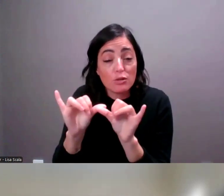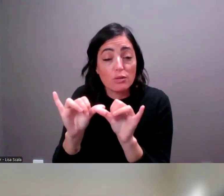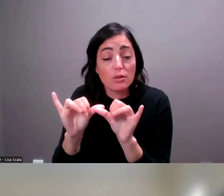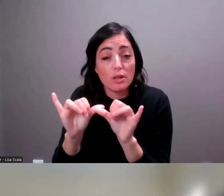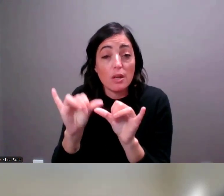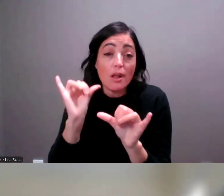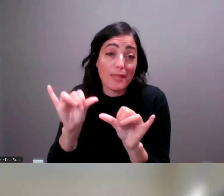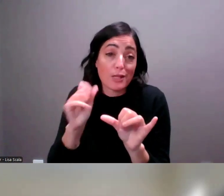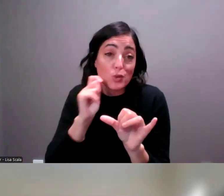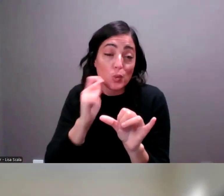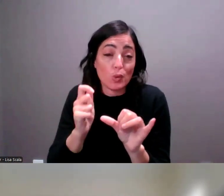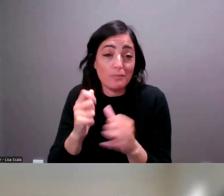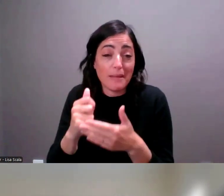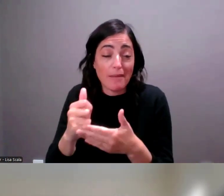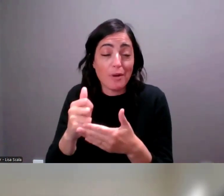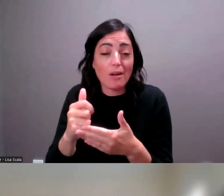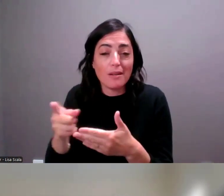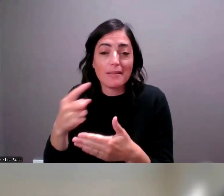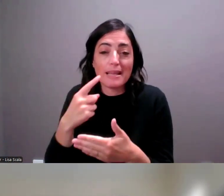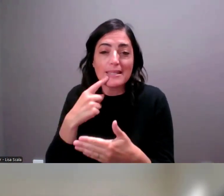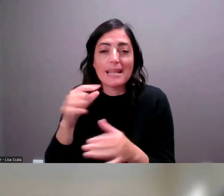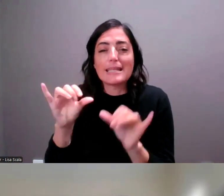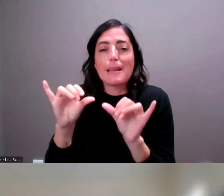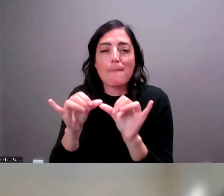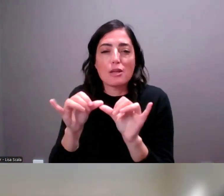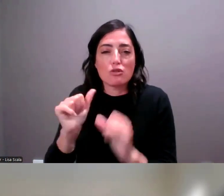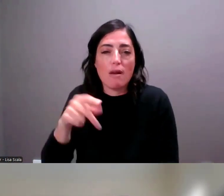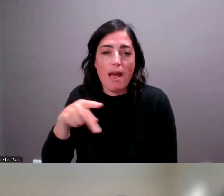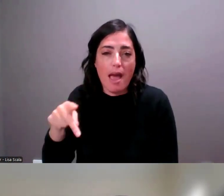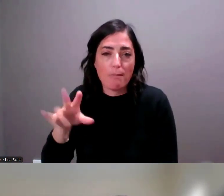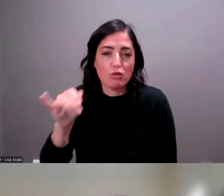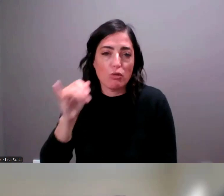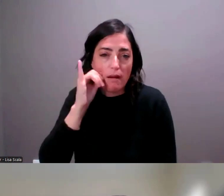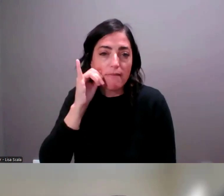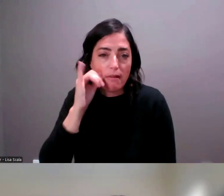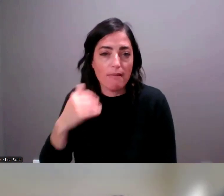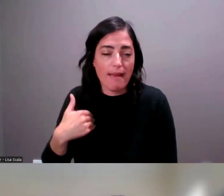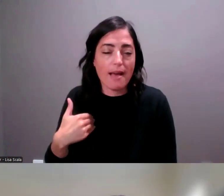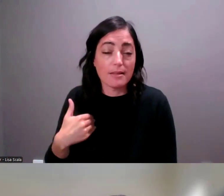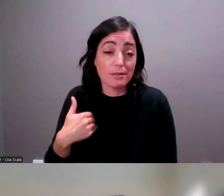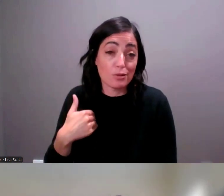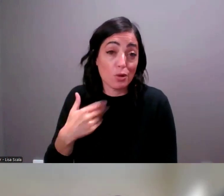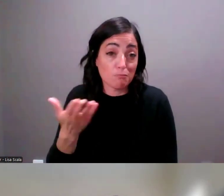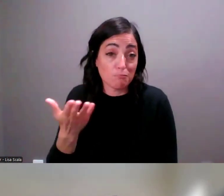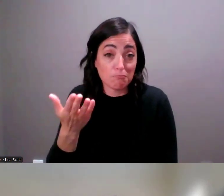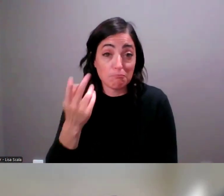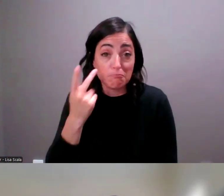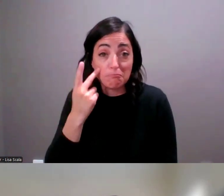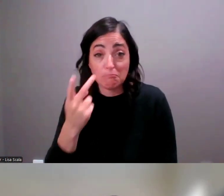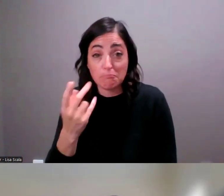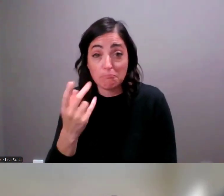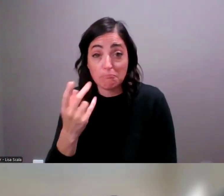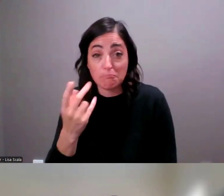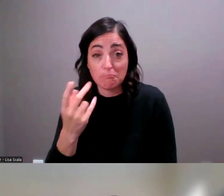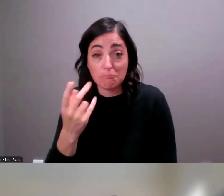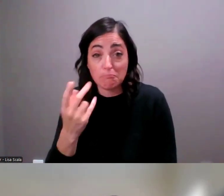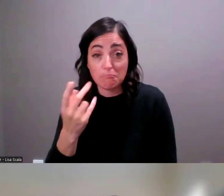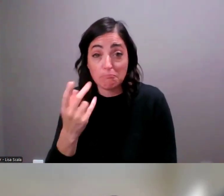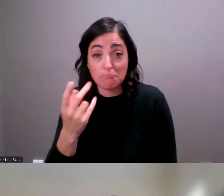So that's very cool. And they said it's the Measure app on your iPhone. So check that out if you don't have a measuring